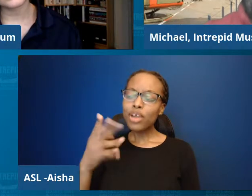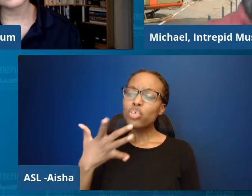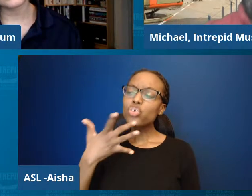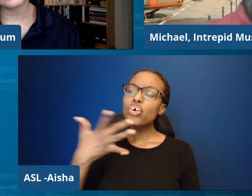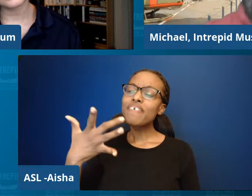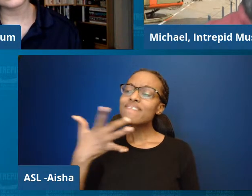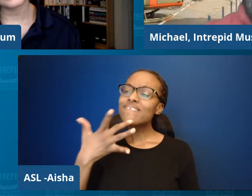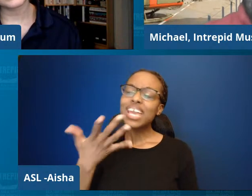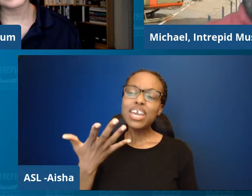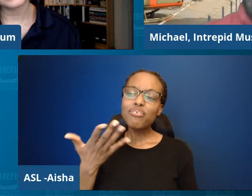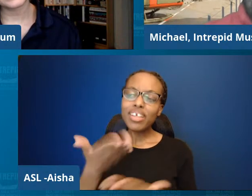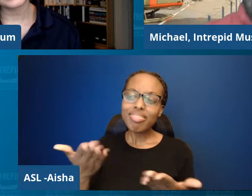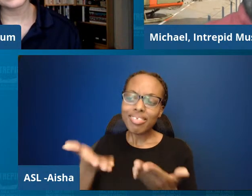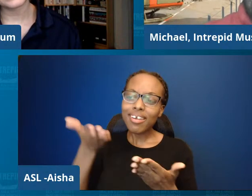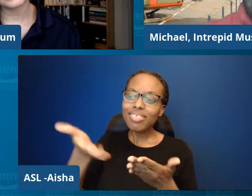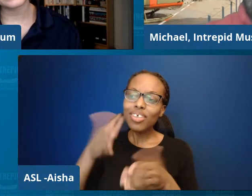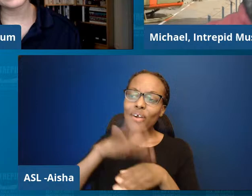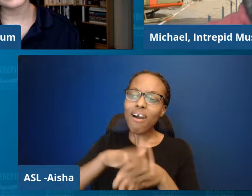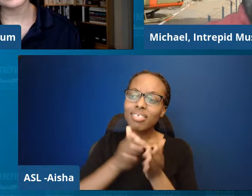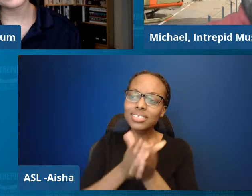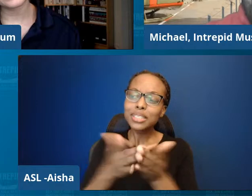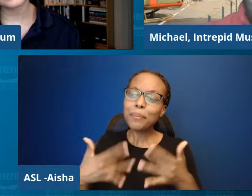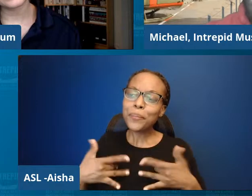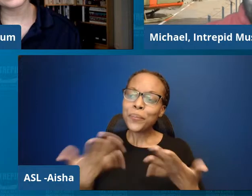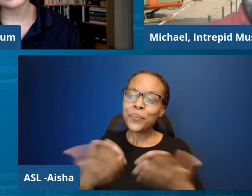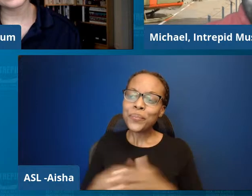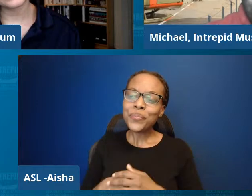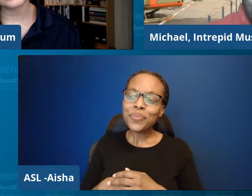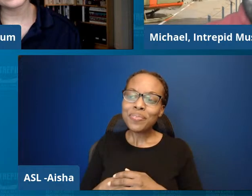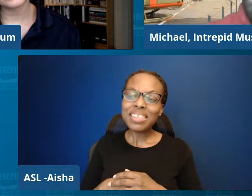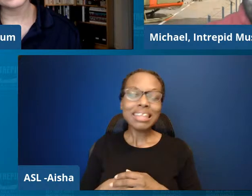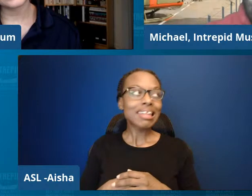Oh, my favorite artifact is,